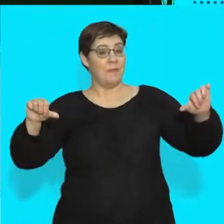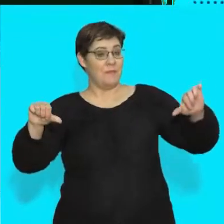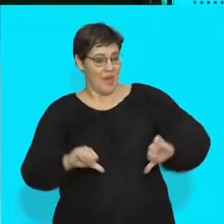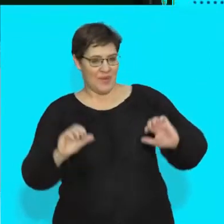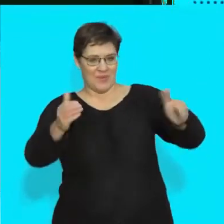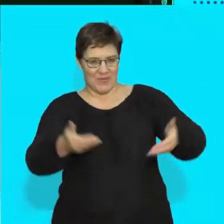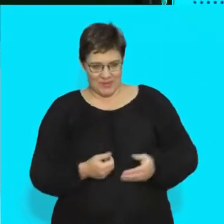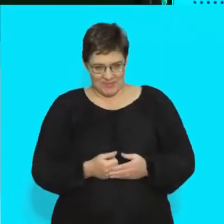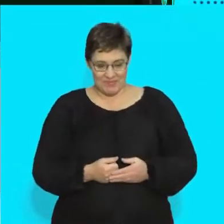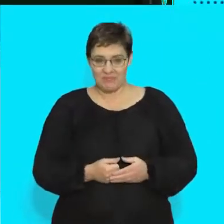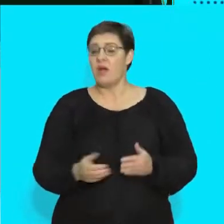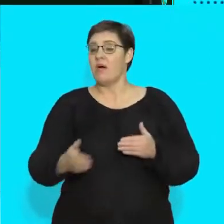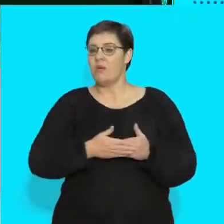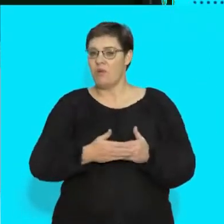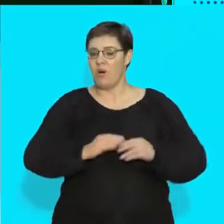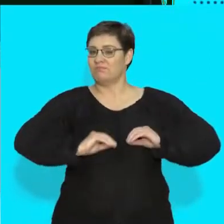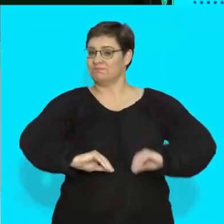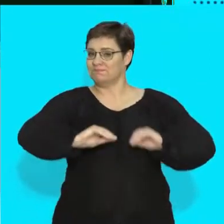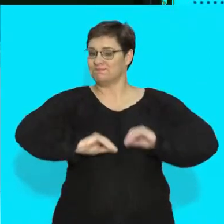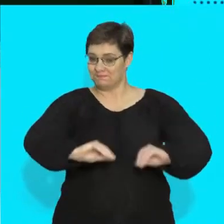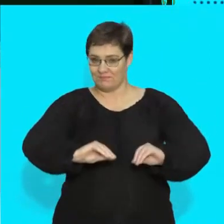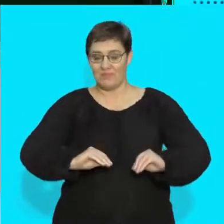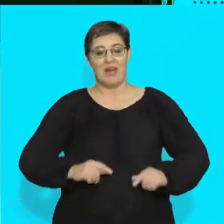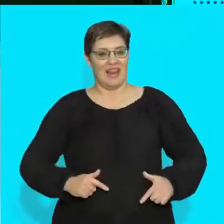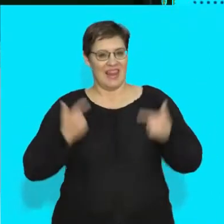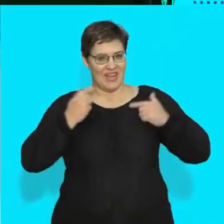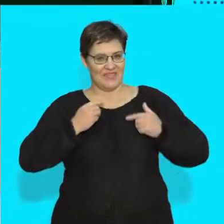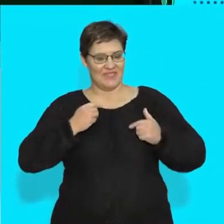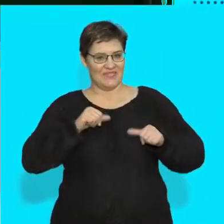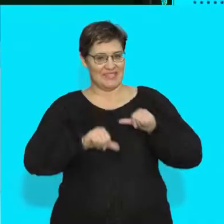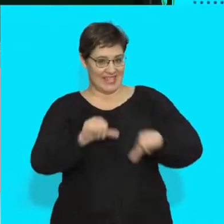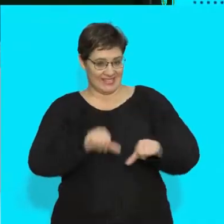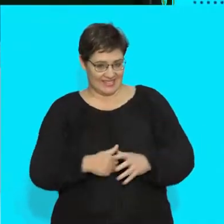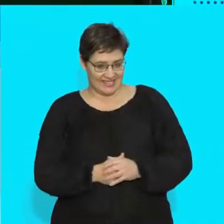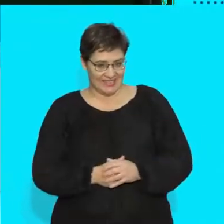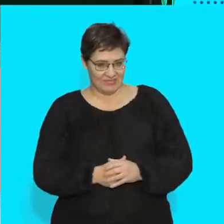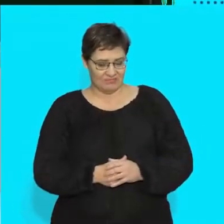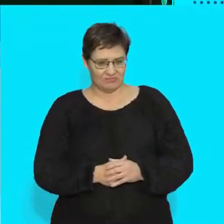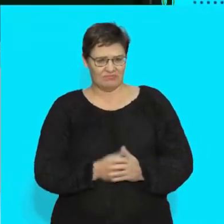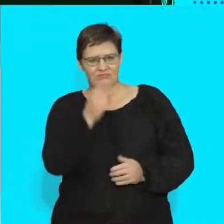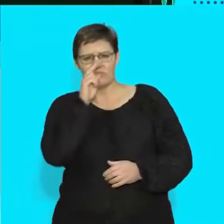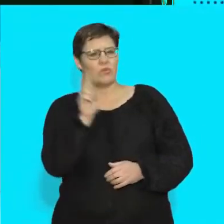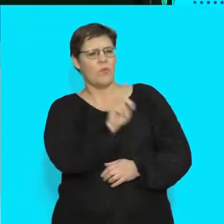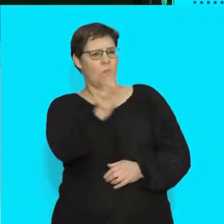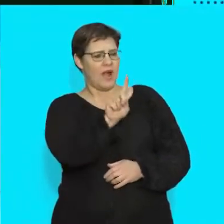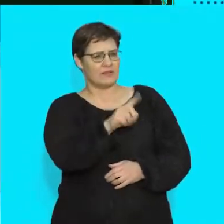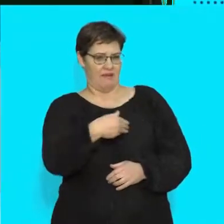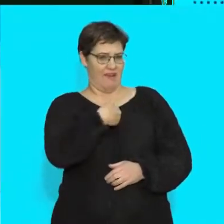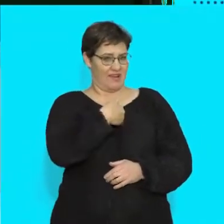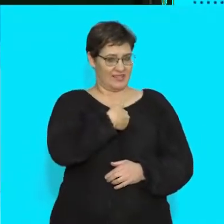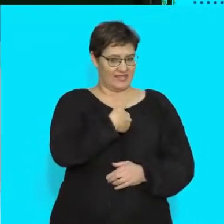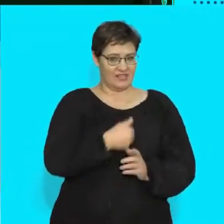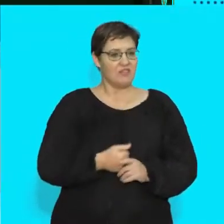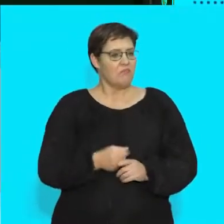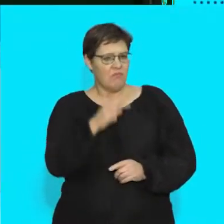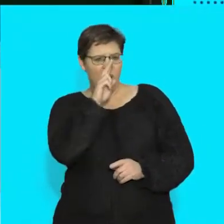Welcome, Life Sciences, to another exciting life science lesson. We are looking at the heart. Well,